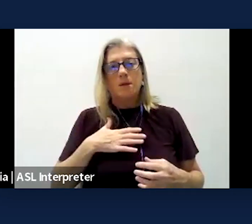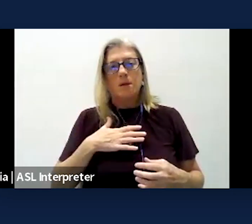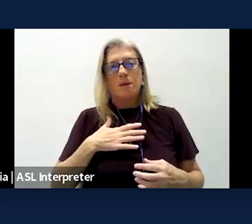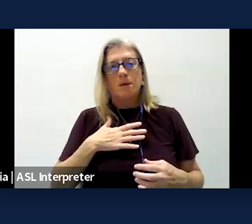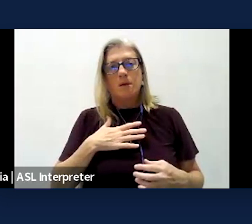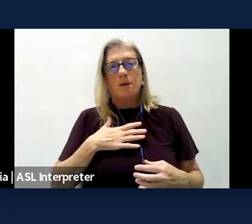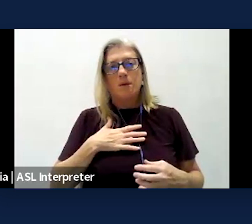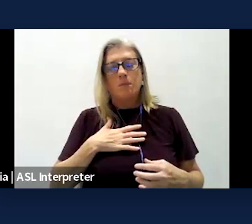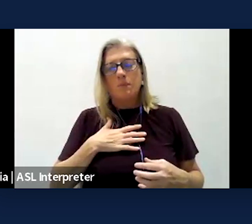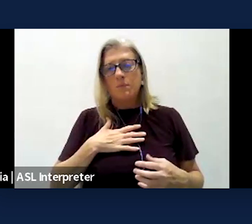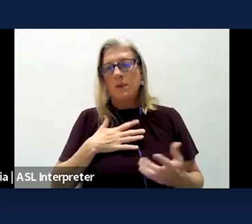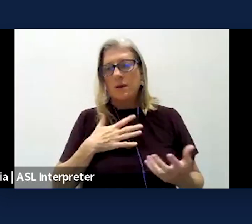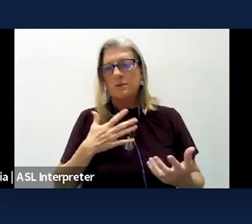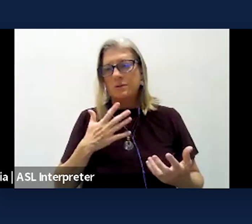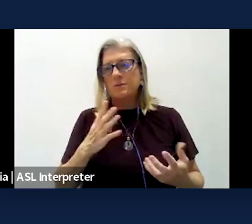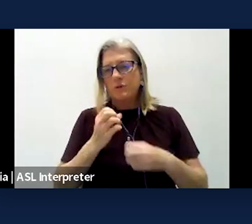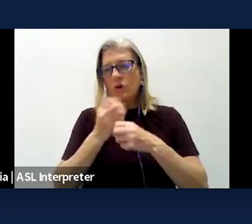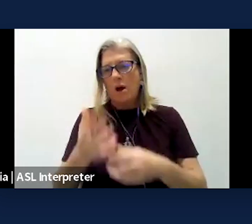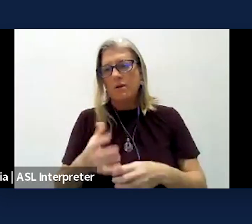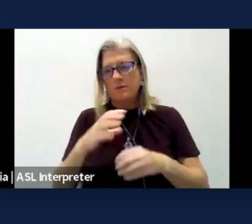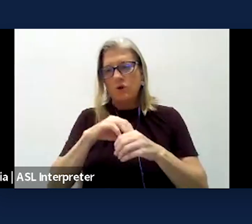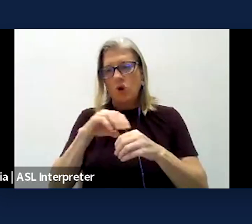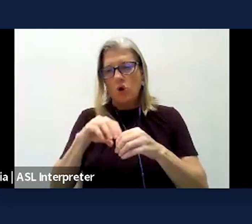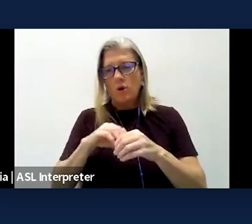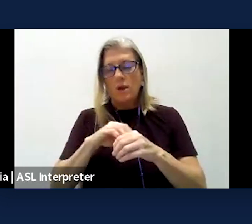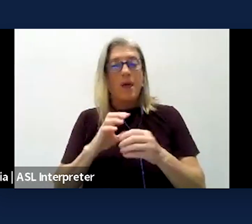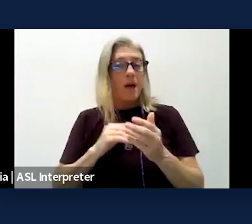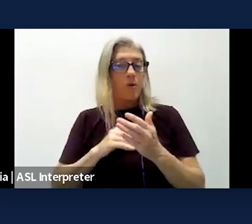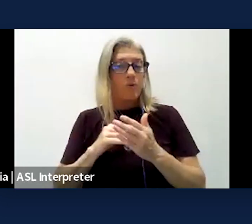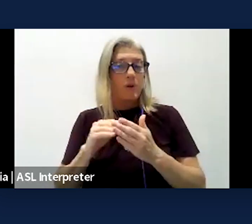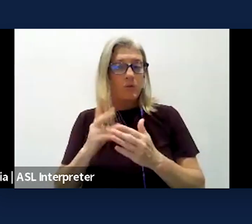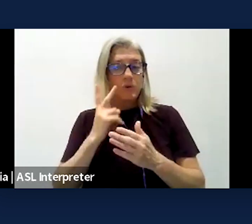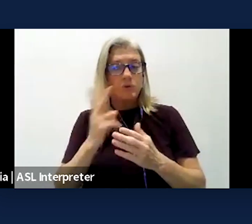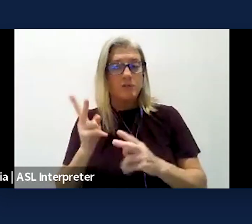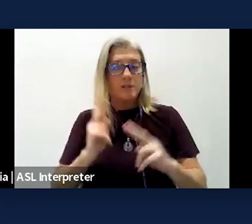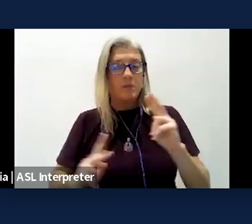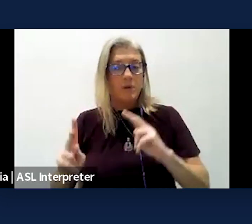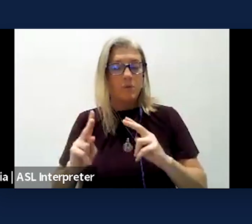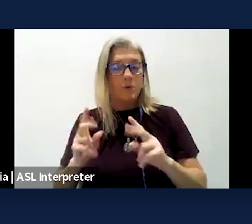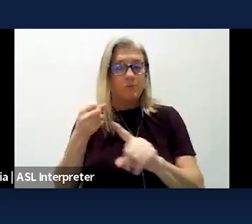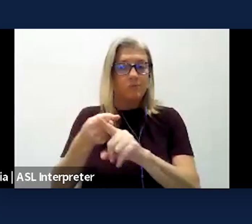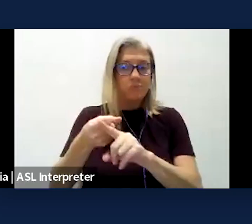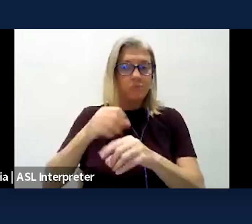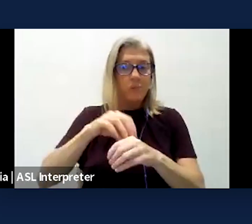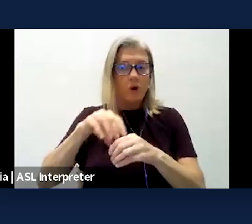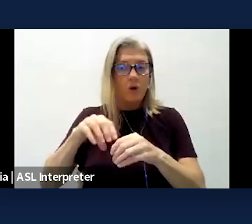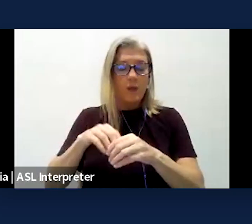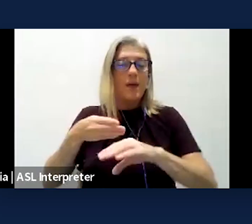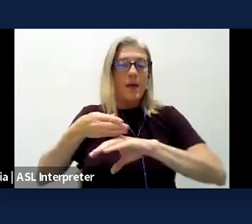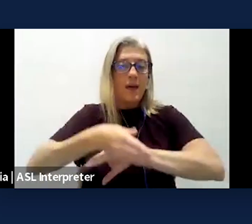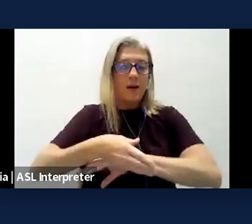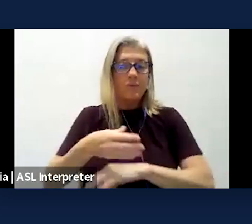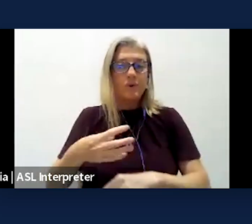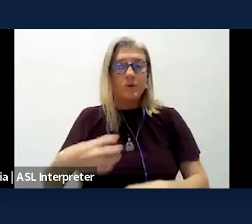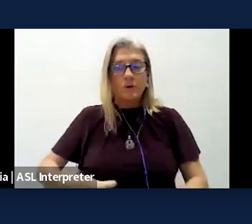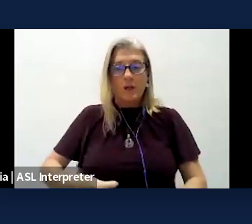being susceptible to hernias. How frequently do you see people getting hernias after they get this?